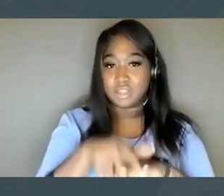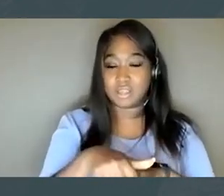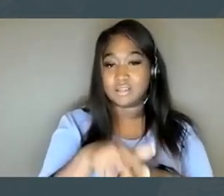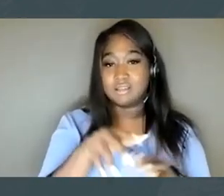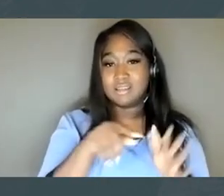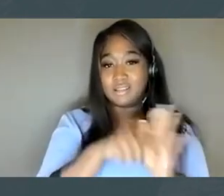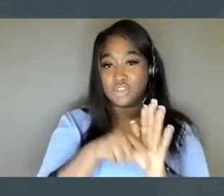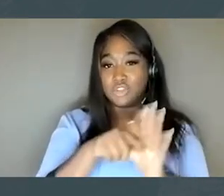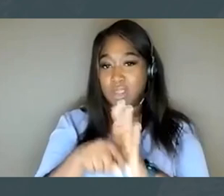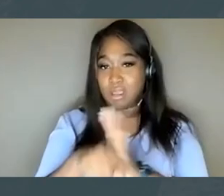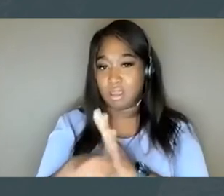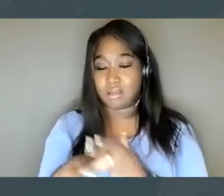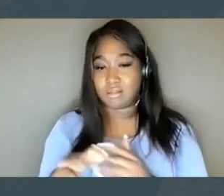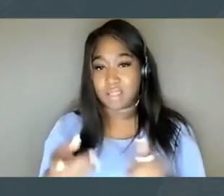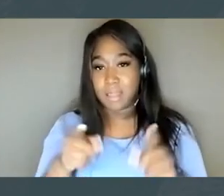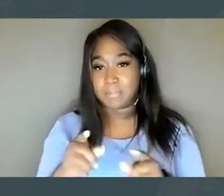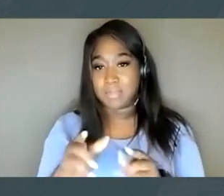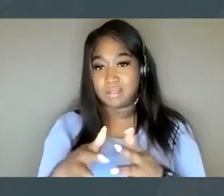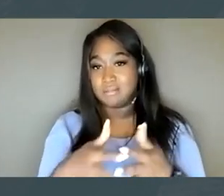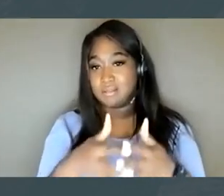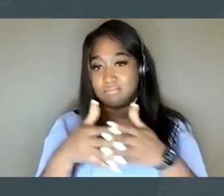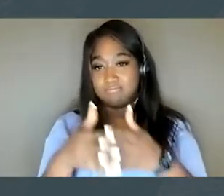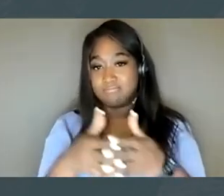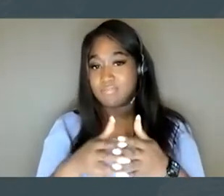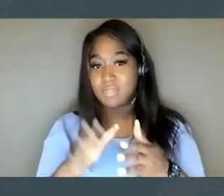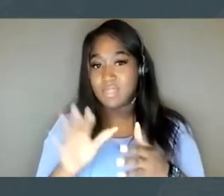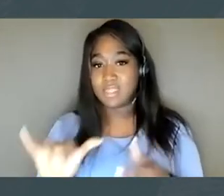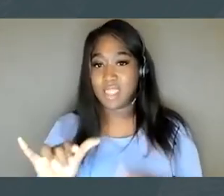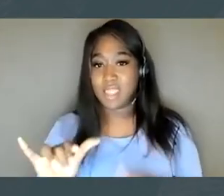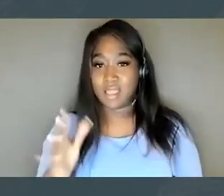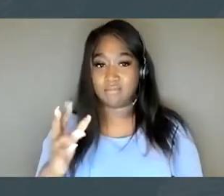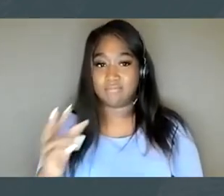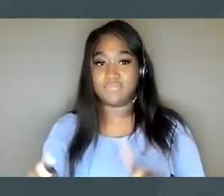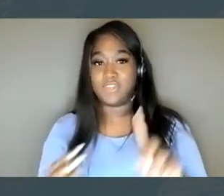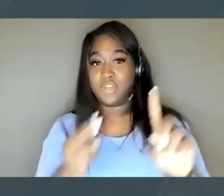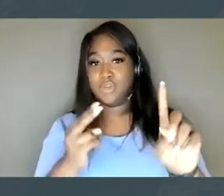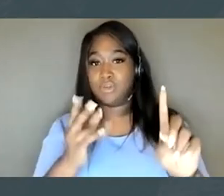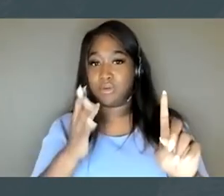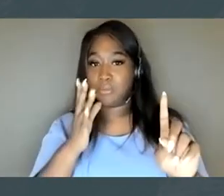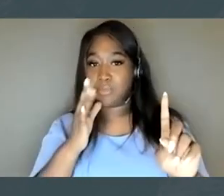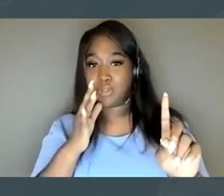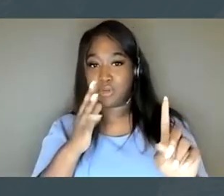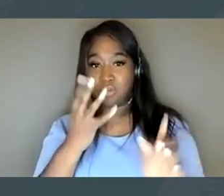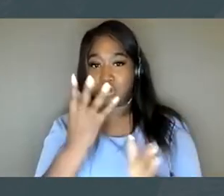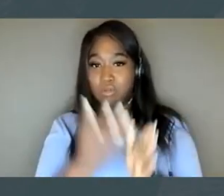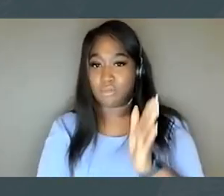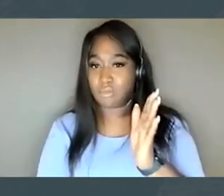lost, you know, carries the weight of that. Mm. So,